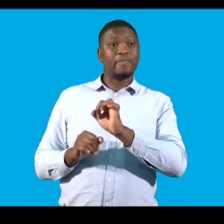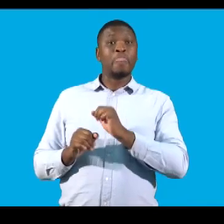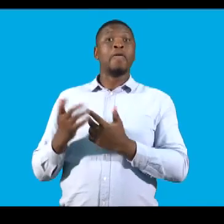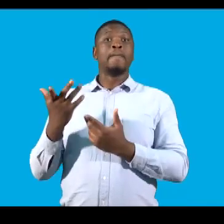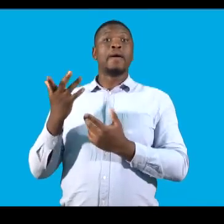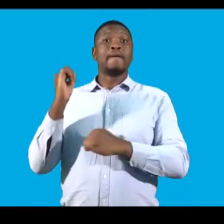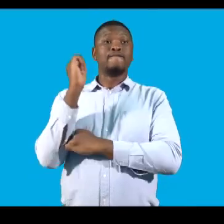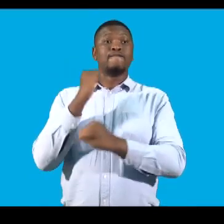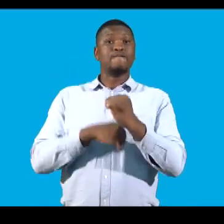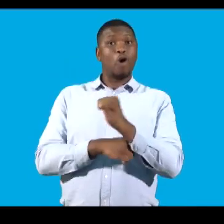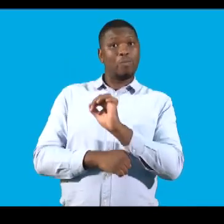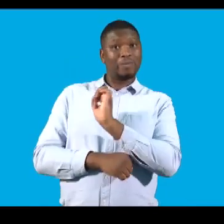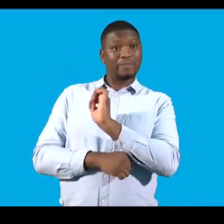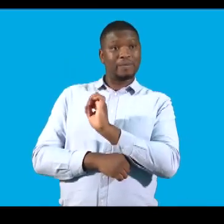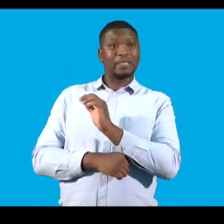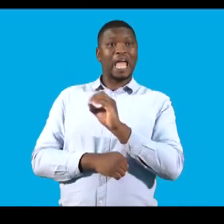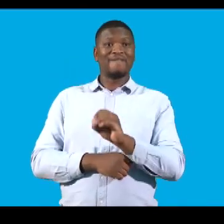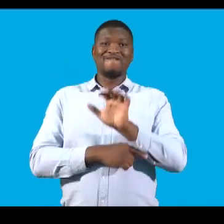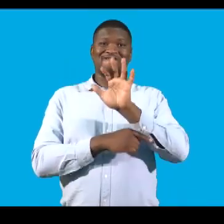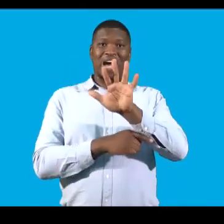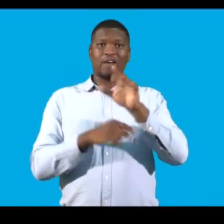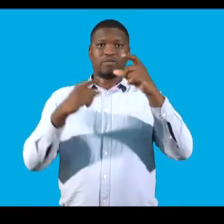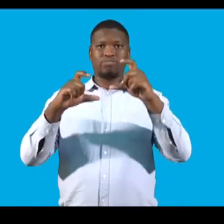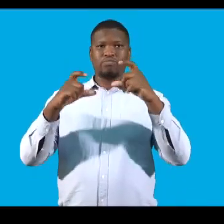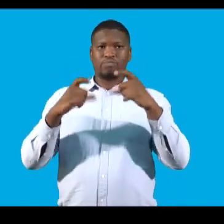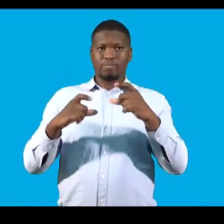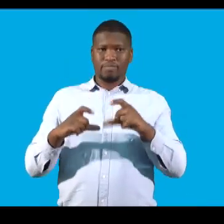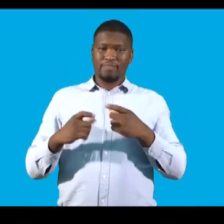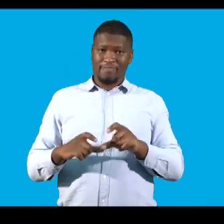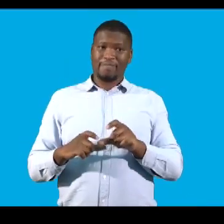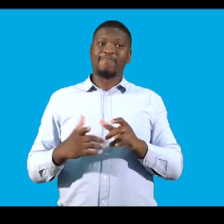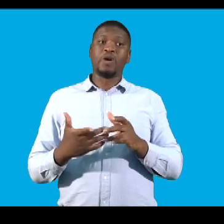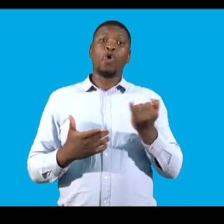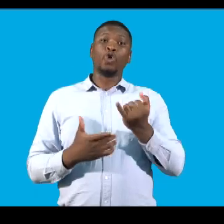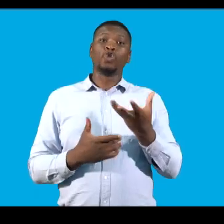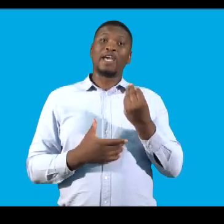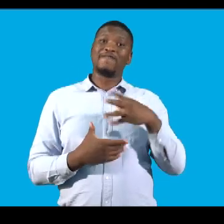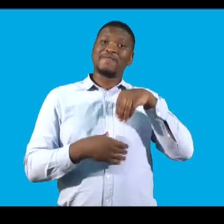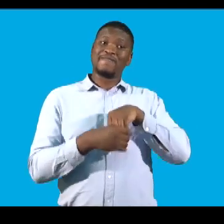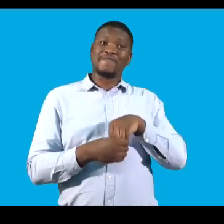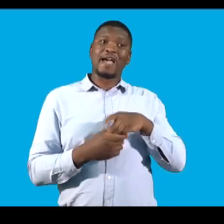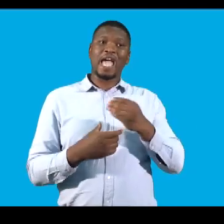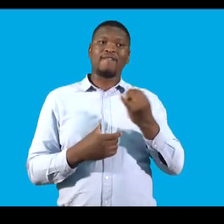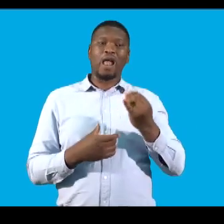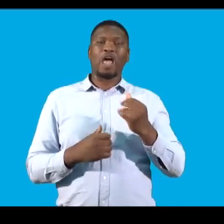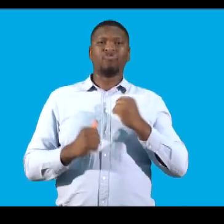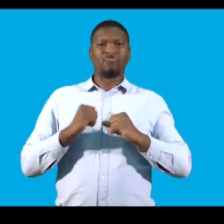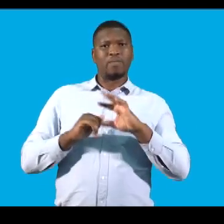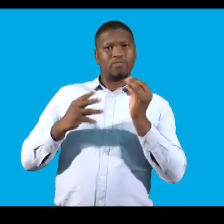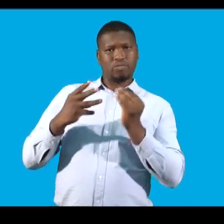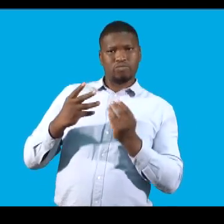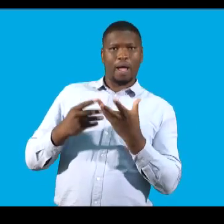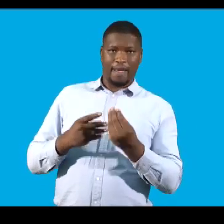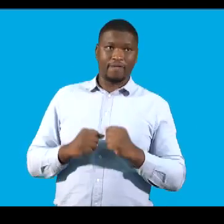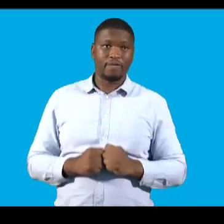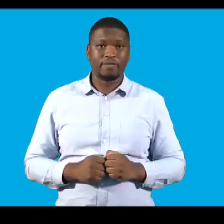The form is 5 stanzas which use free verse and enjambment. Enjambment refers to run-on